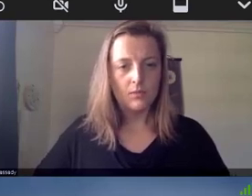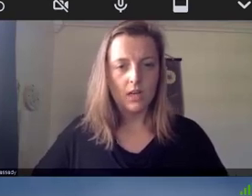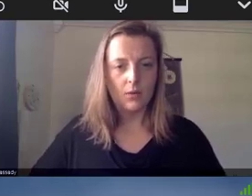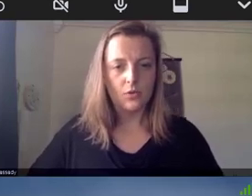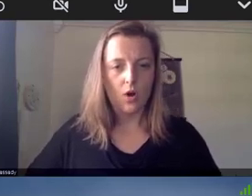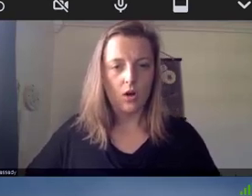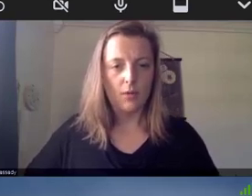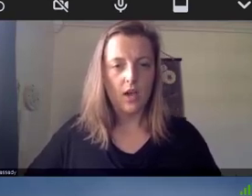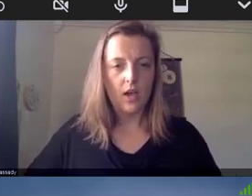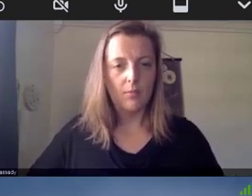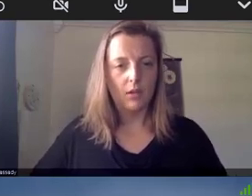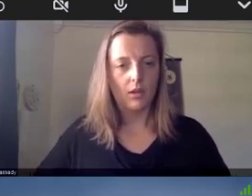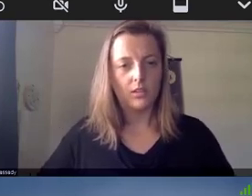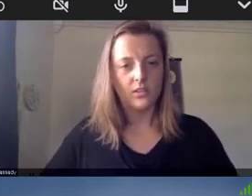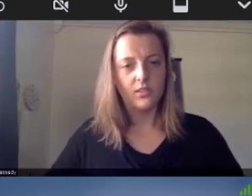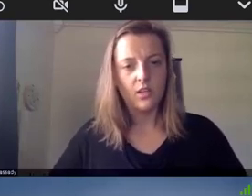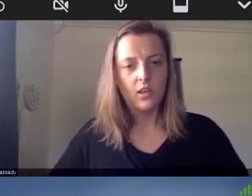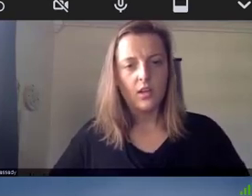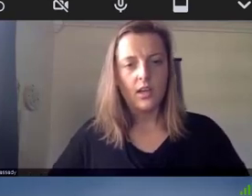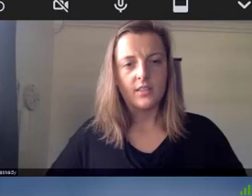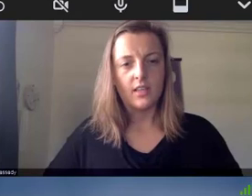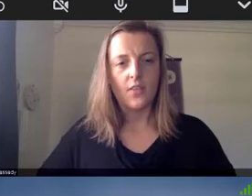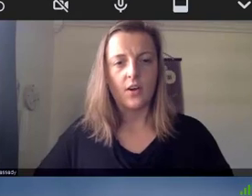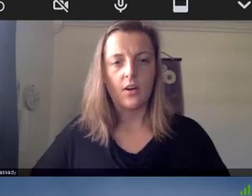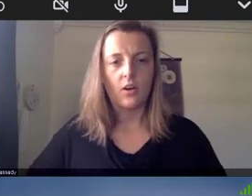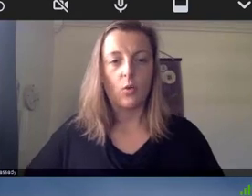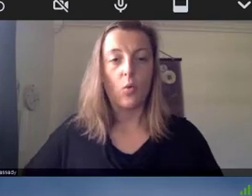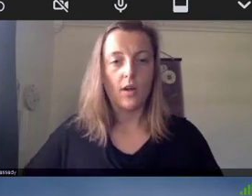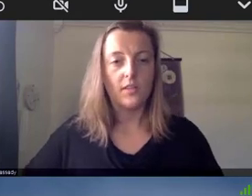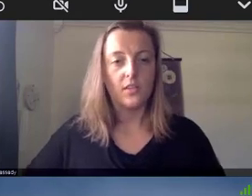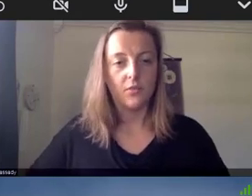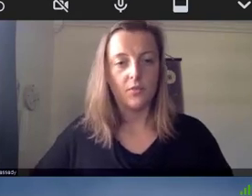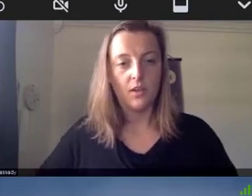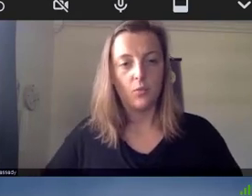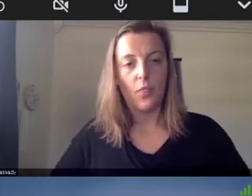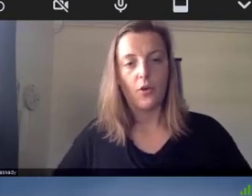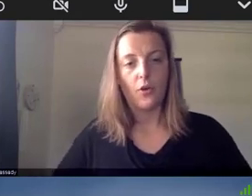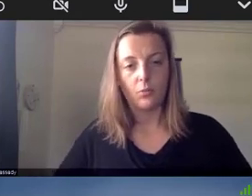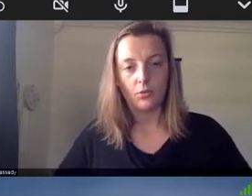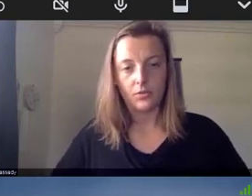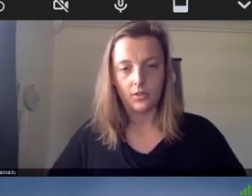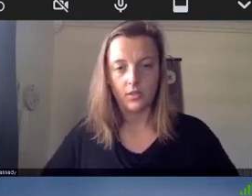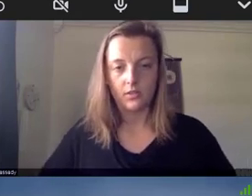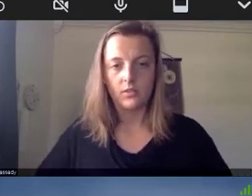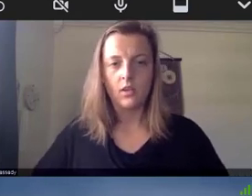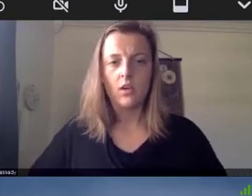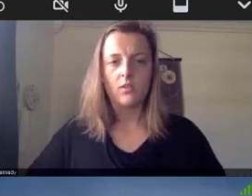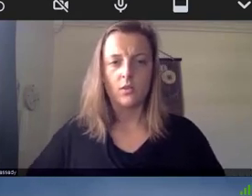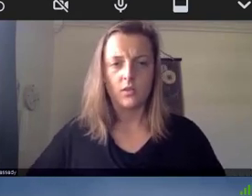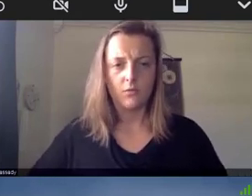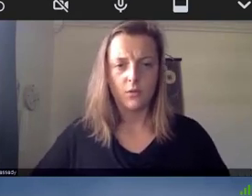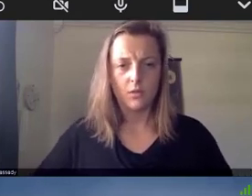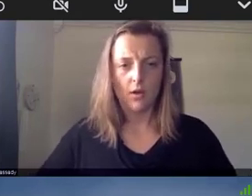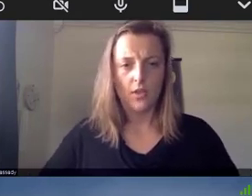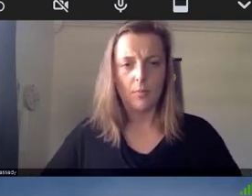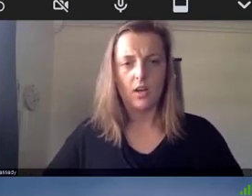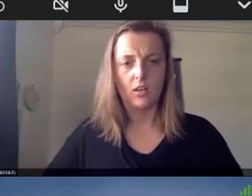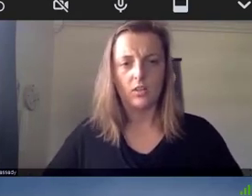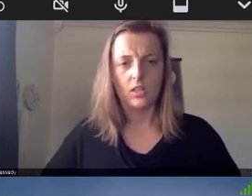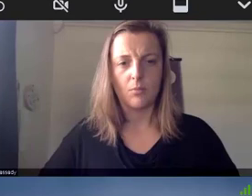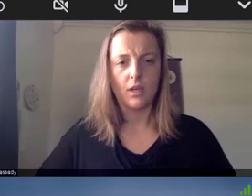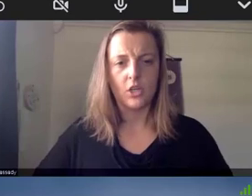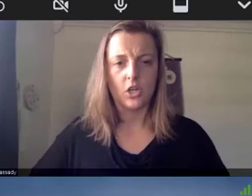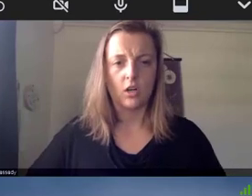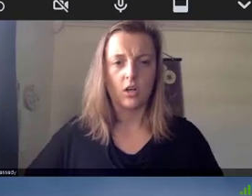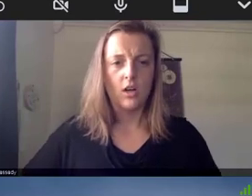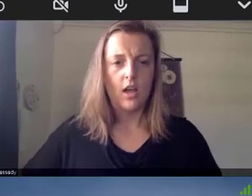But it seems that I was wrong about that because it said that there was a fin with a thermal resistance. So I was confused about that. But then